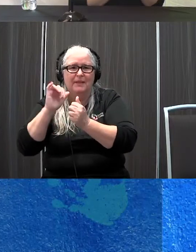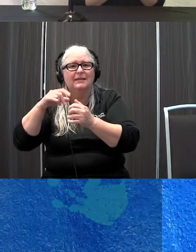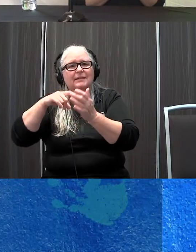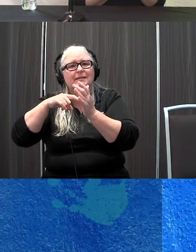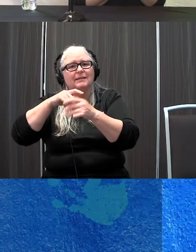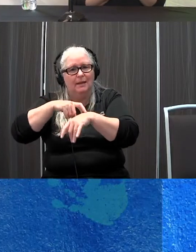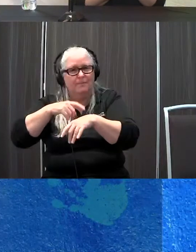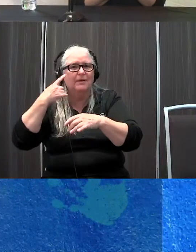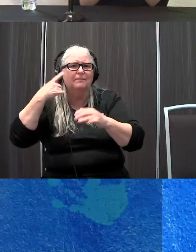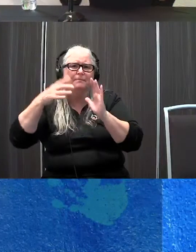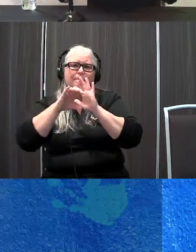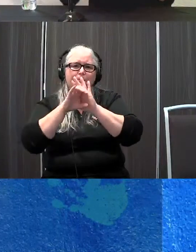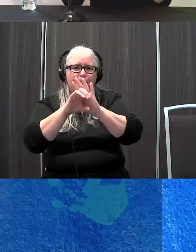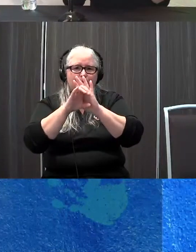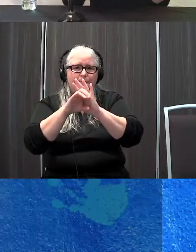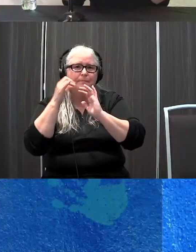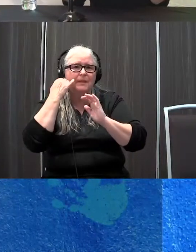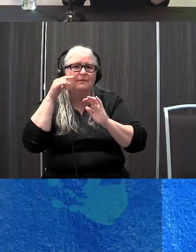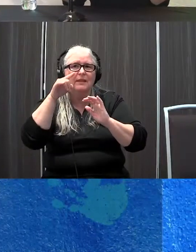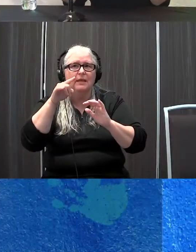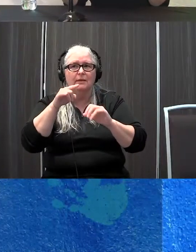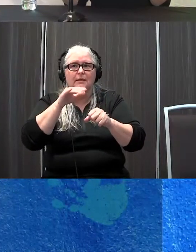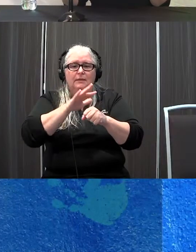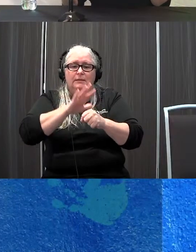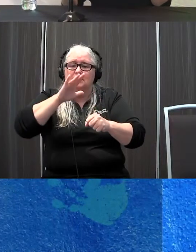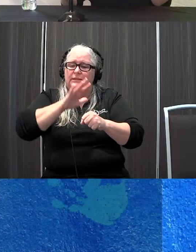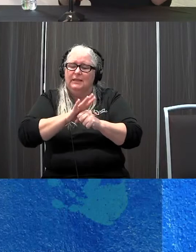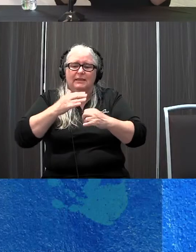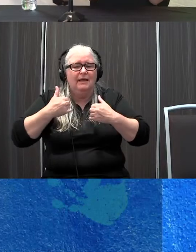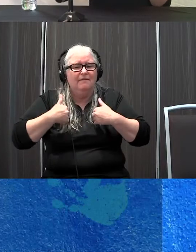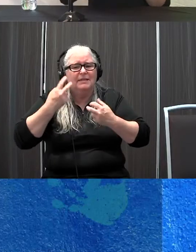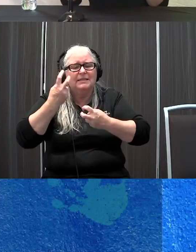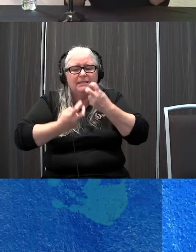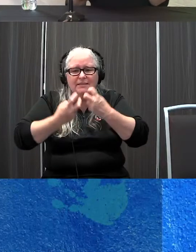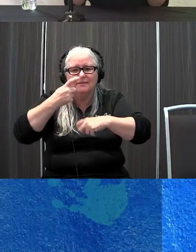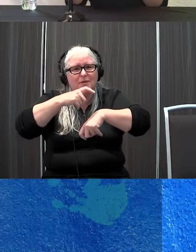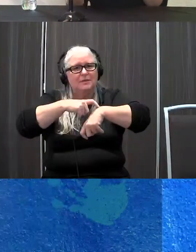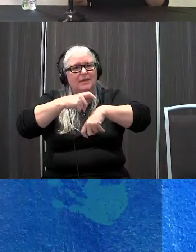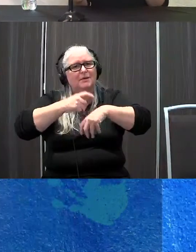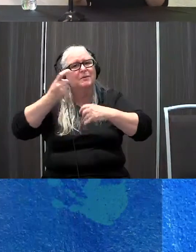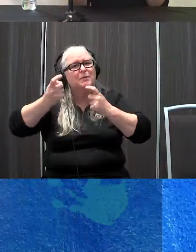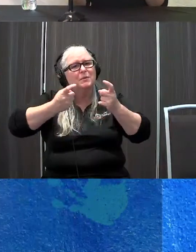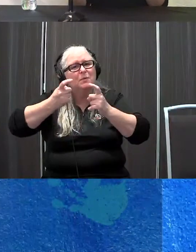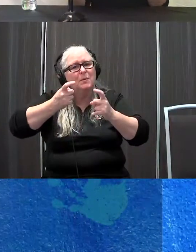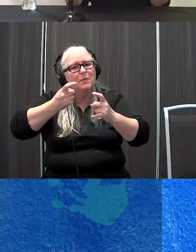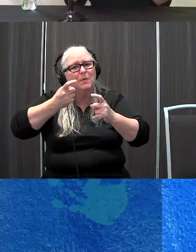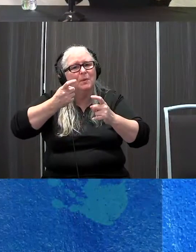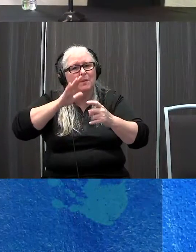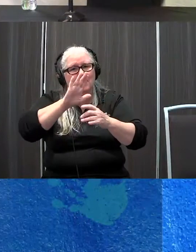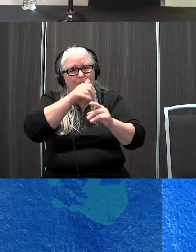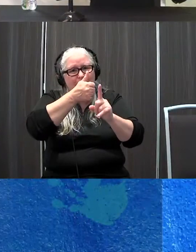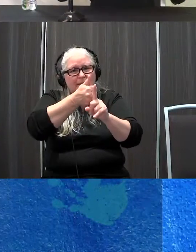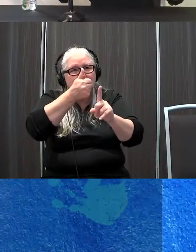if they are really escalating and having a really hard time regulating themselves, is that a time where we need to